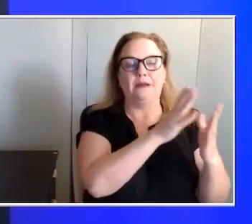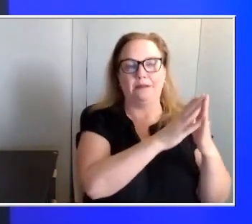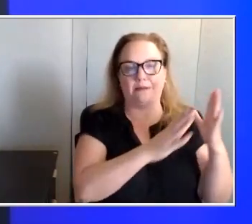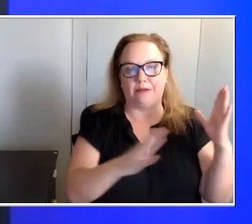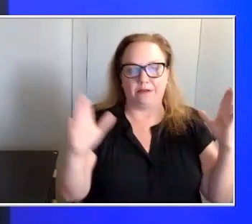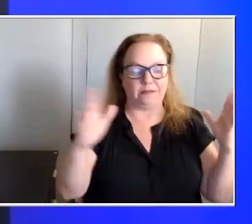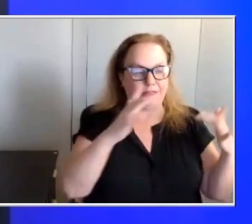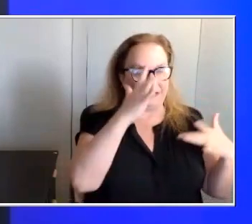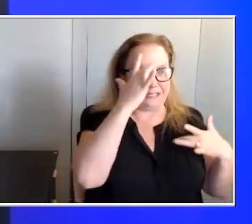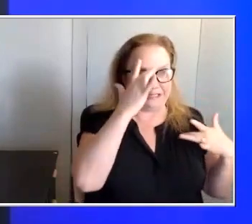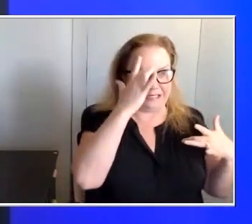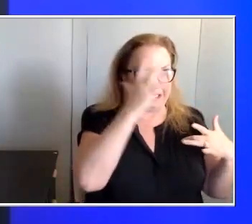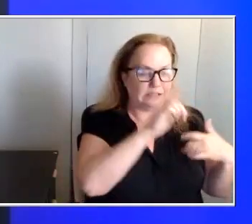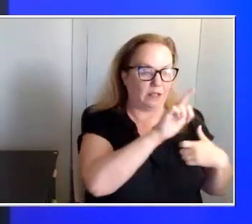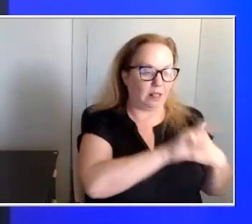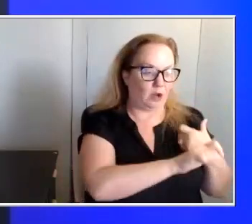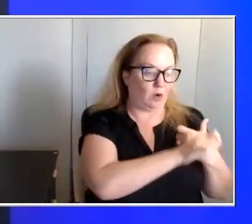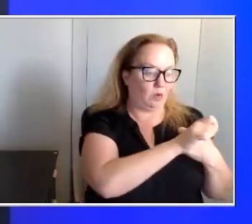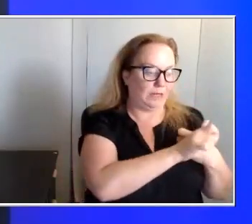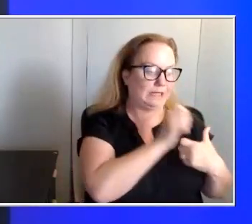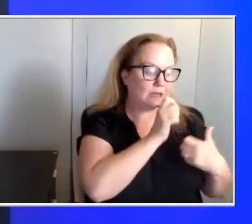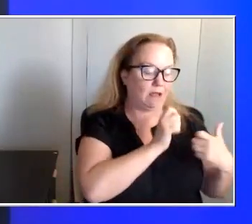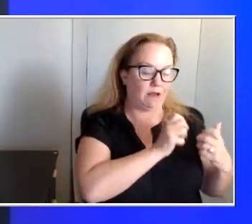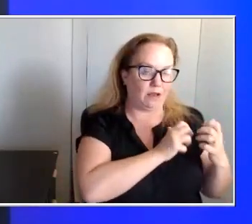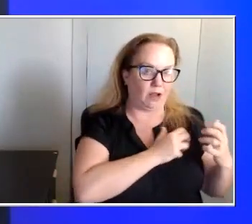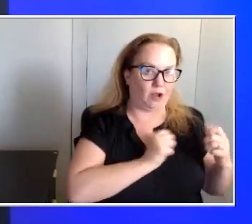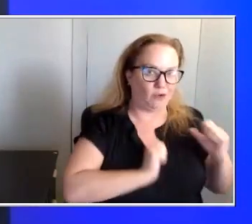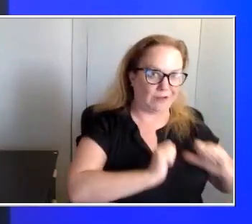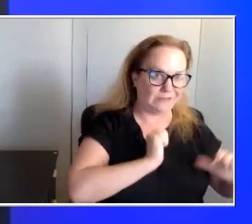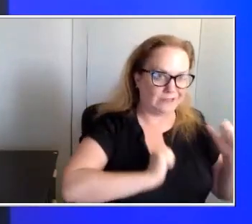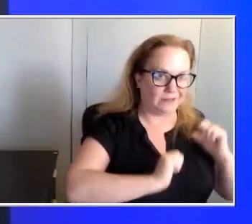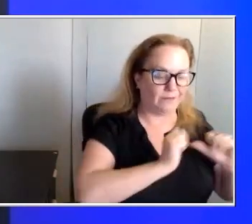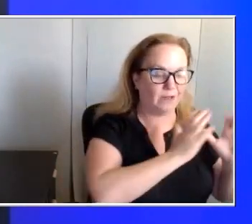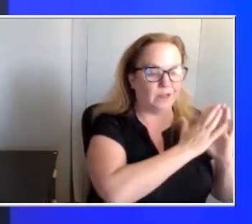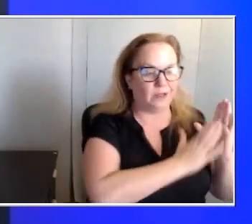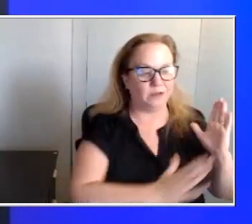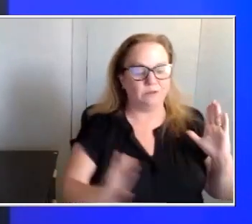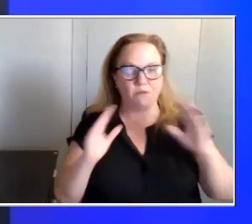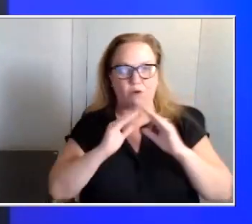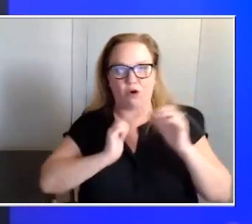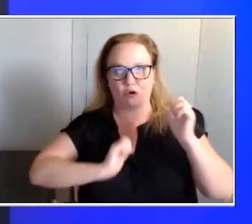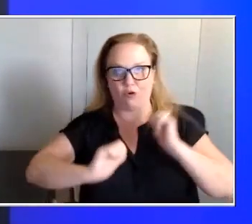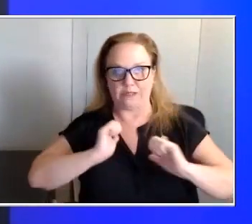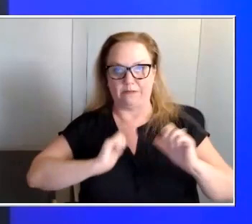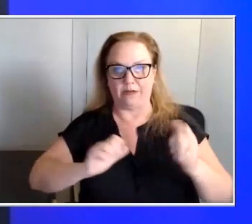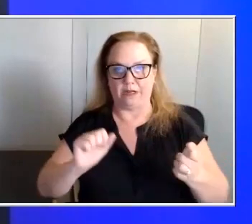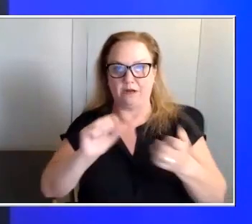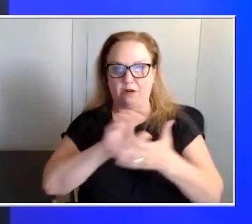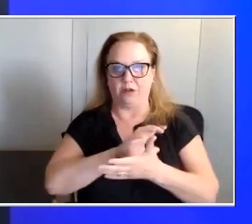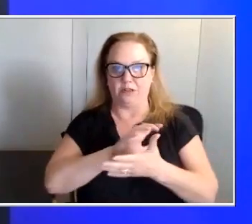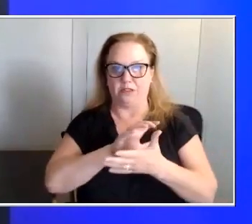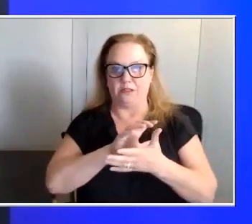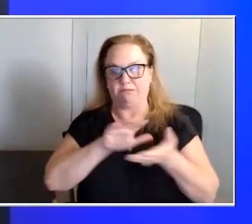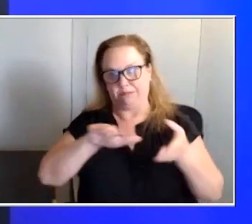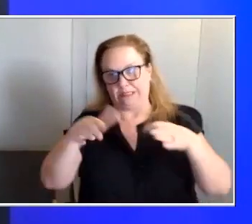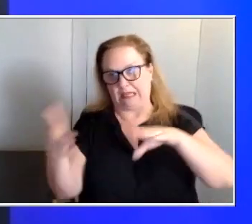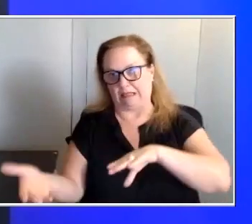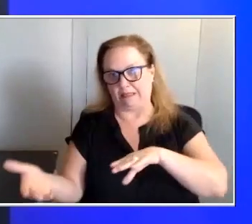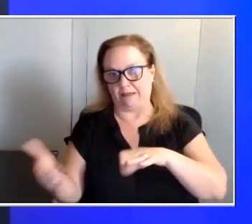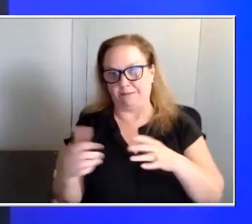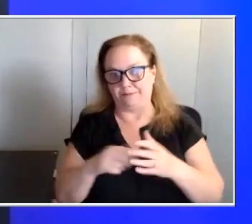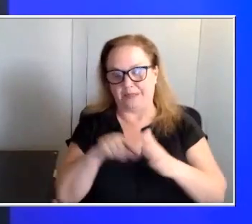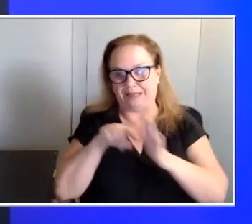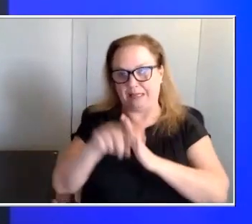that's very low risk and non-aggressive to disease that is much more aggressive and much more likely to cause lethality, to kill men if